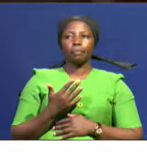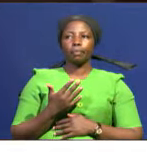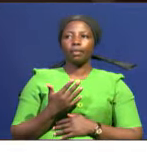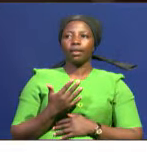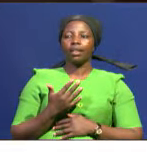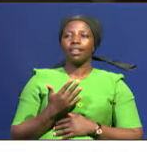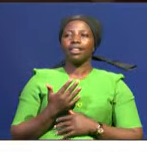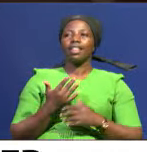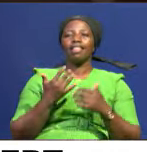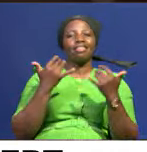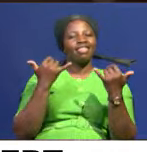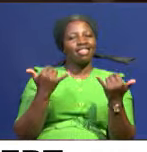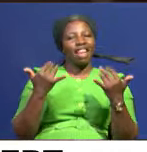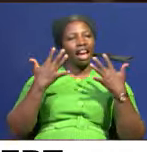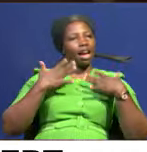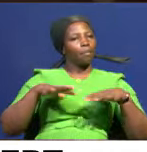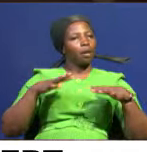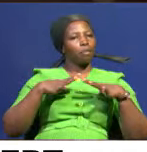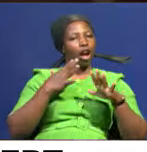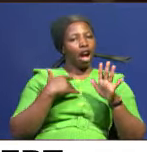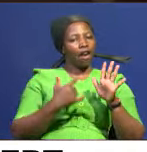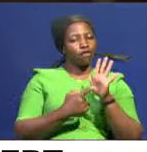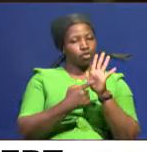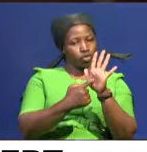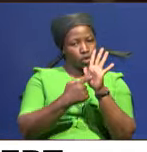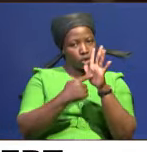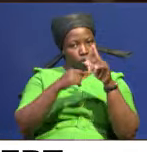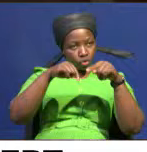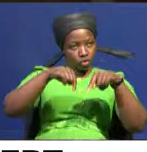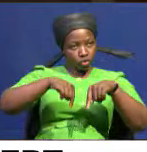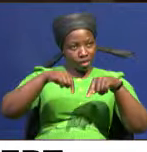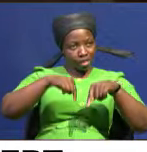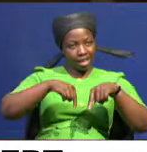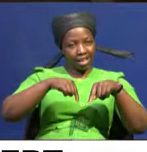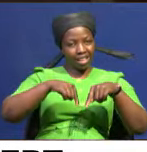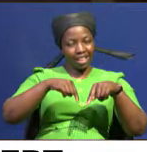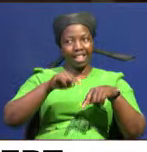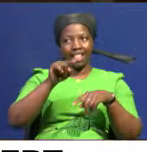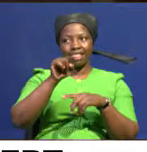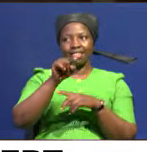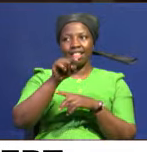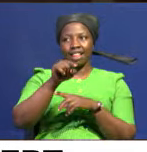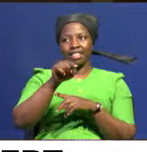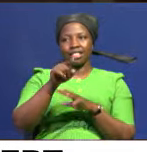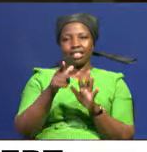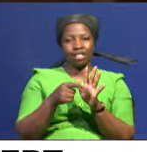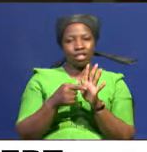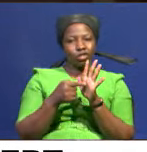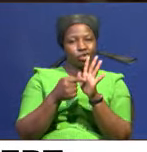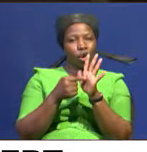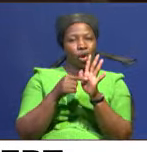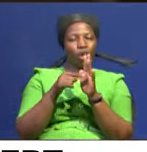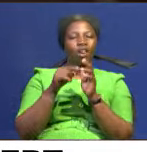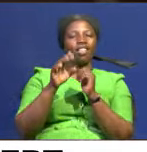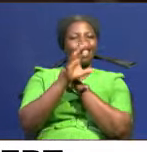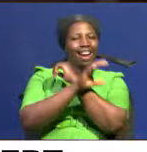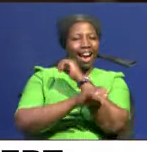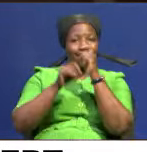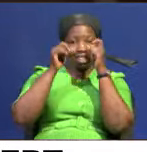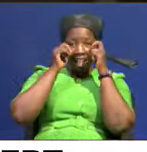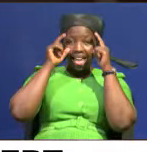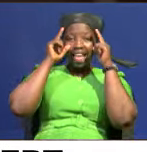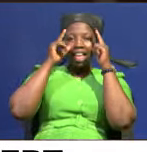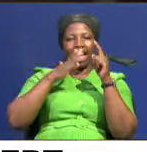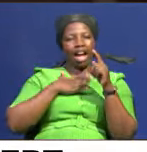what the young people have exhibited here today pricks the conscience of the nation. Our young people are